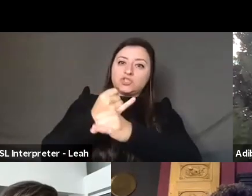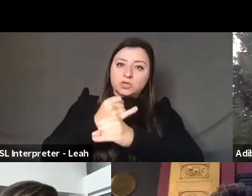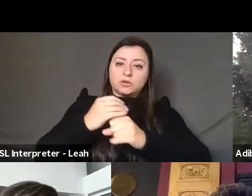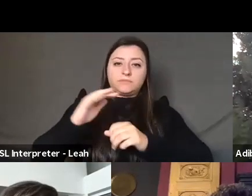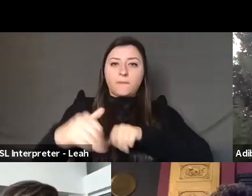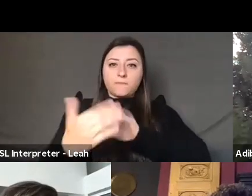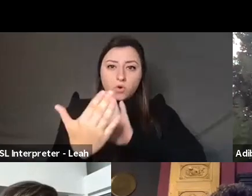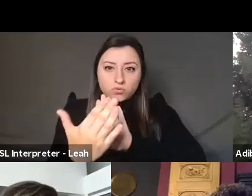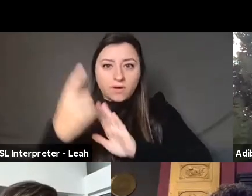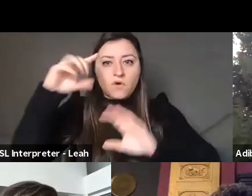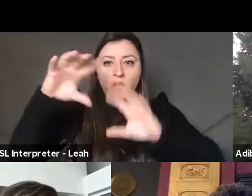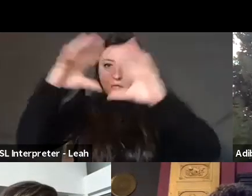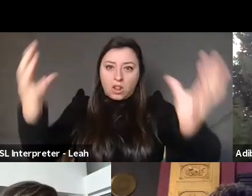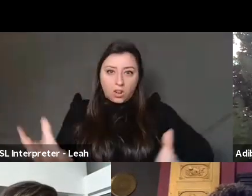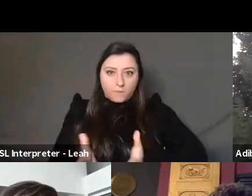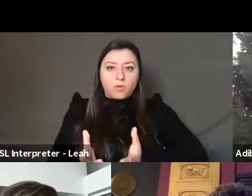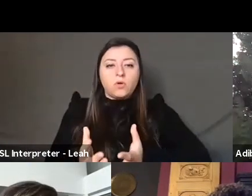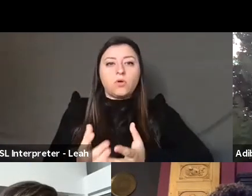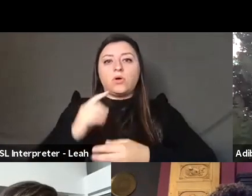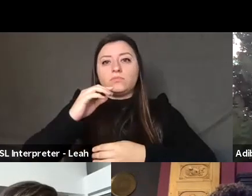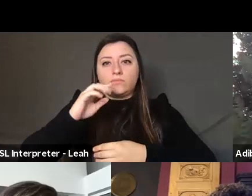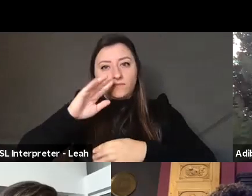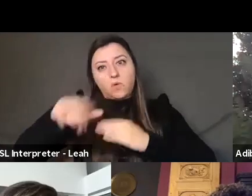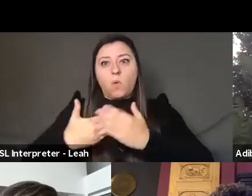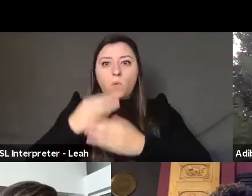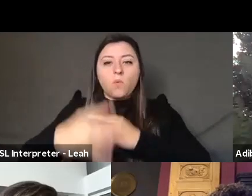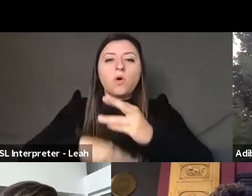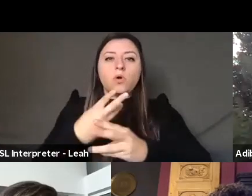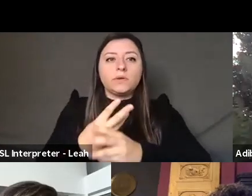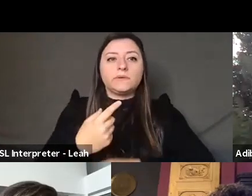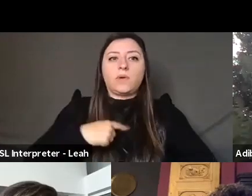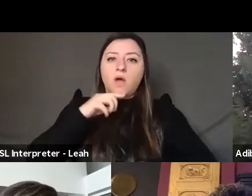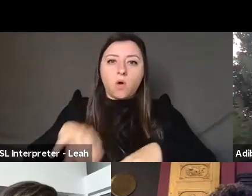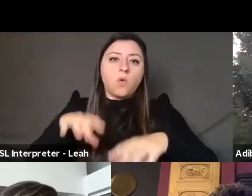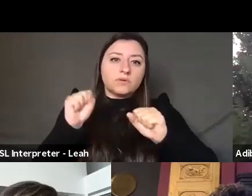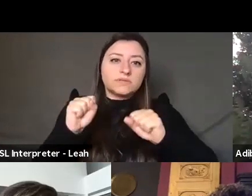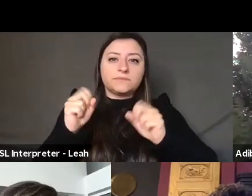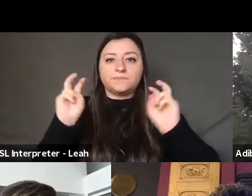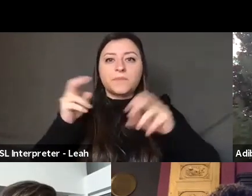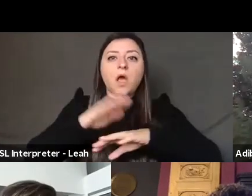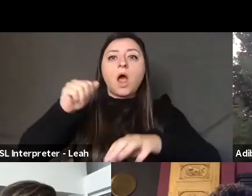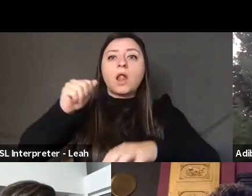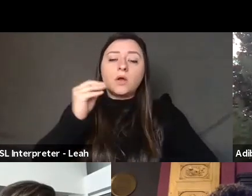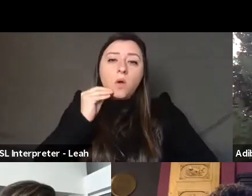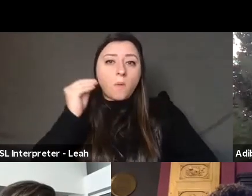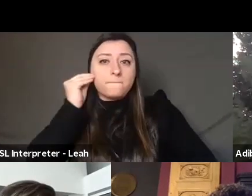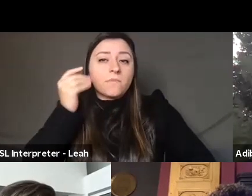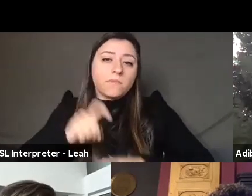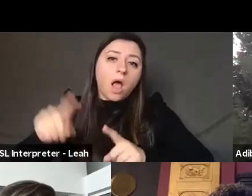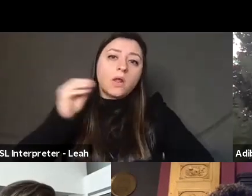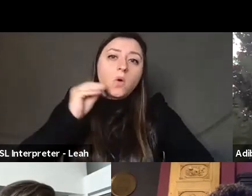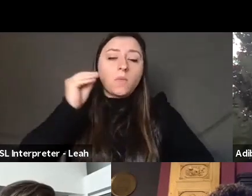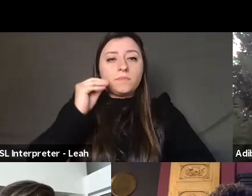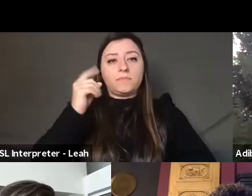for a global liberation around the world. And today we are hosting Calling Home, a symposium for Beirut to